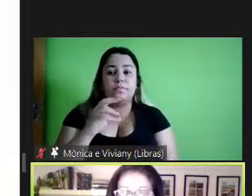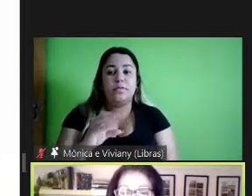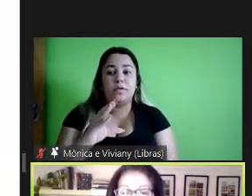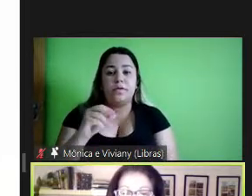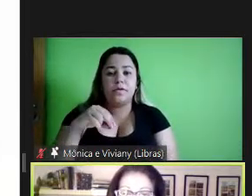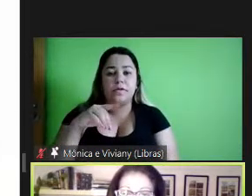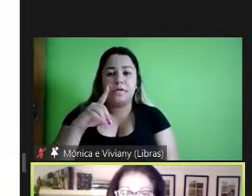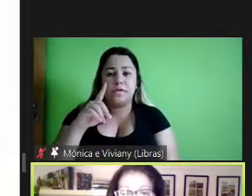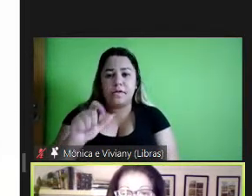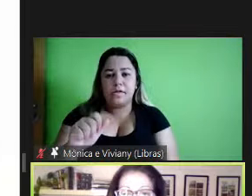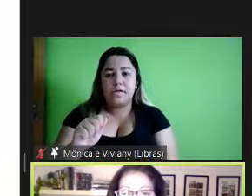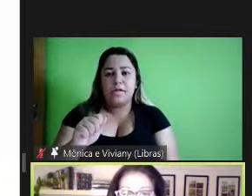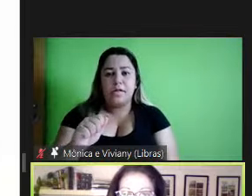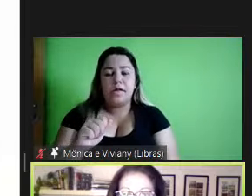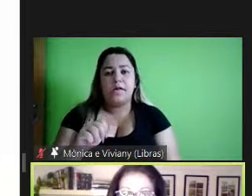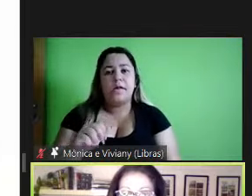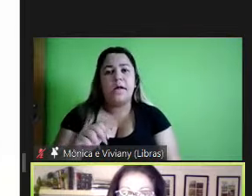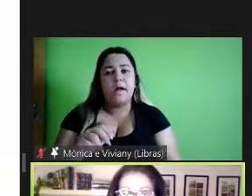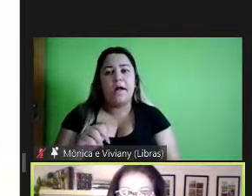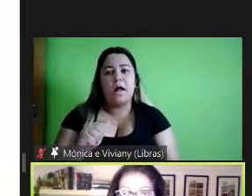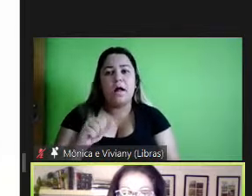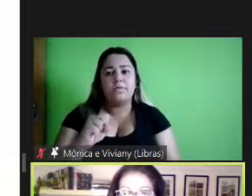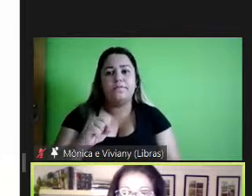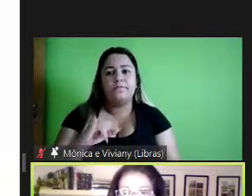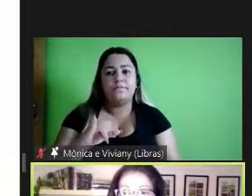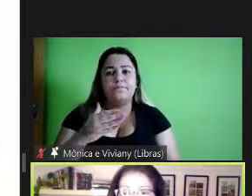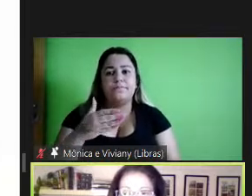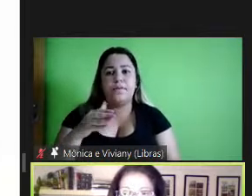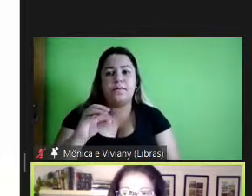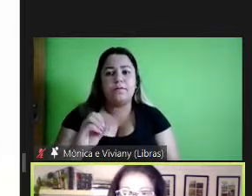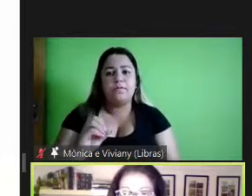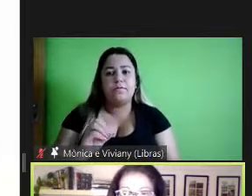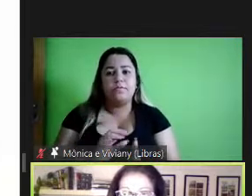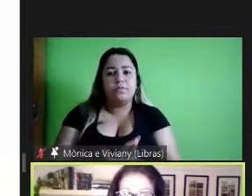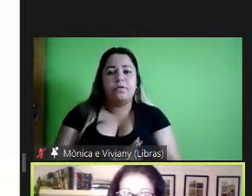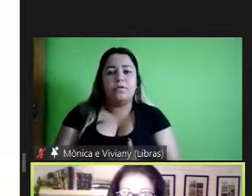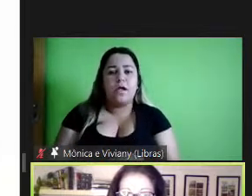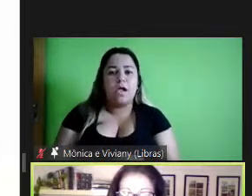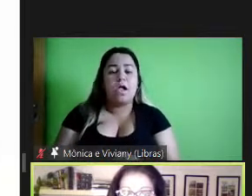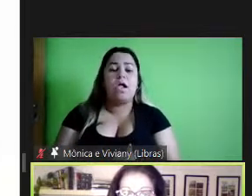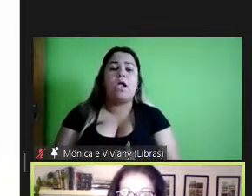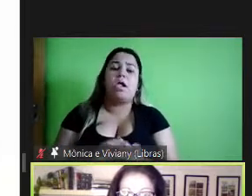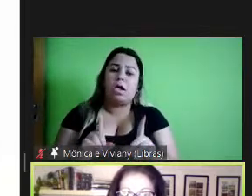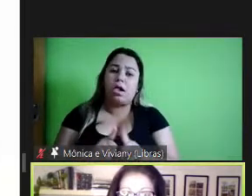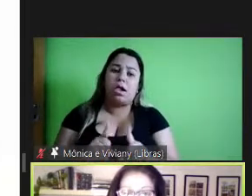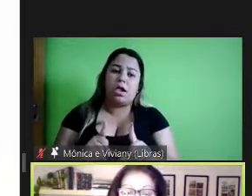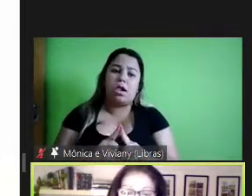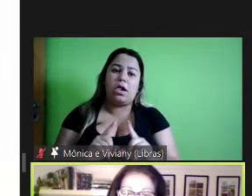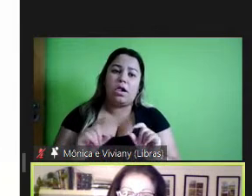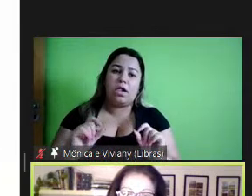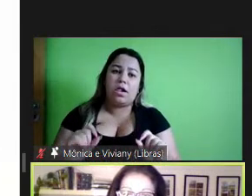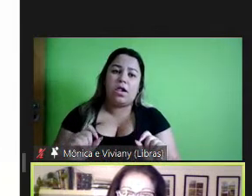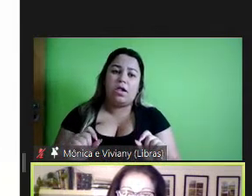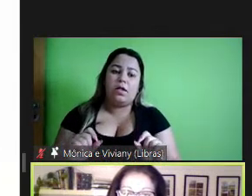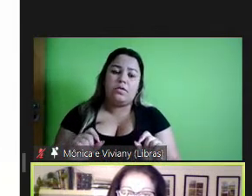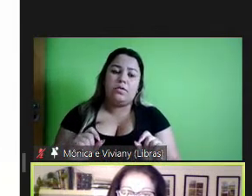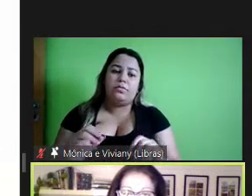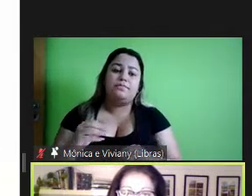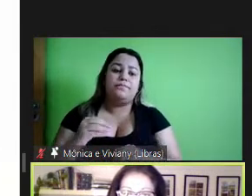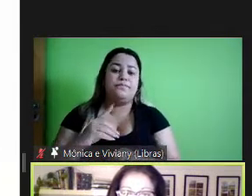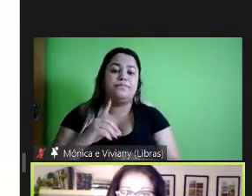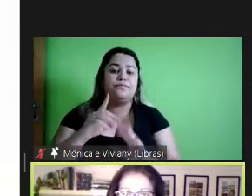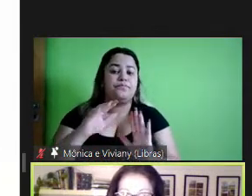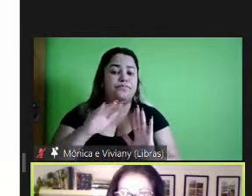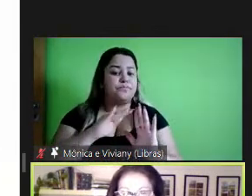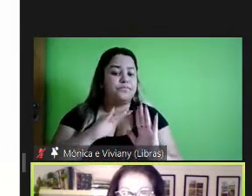Surgeons, Canada launched new clinical practice guidelines for the management of obesity in adults. The guideline development